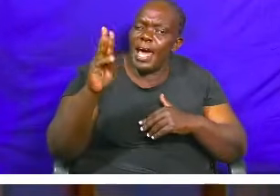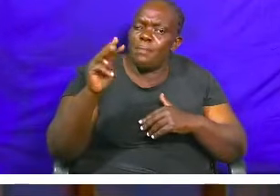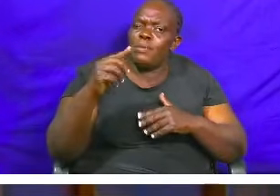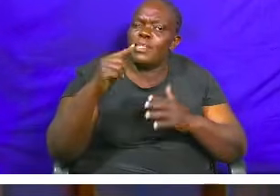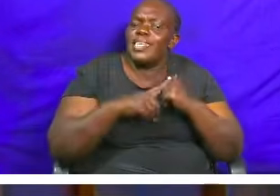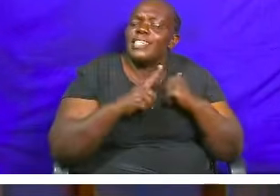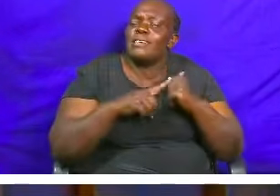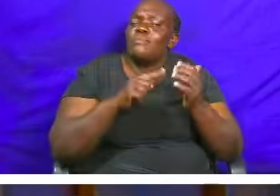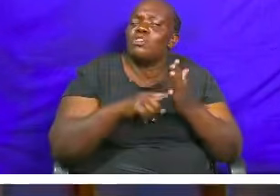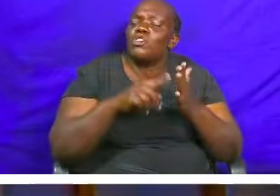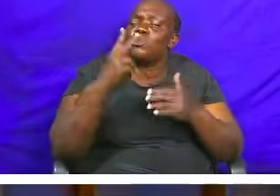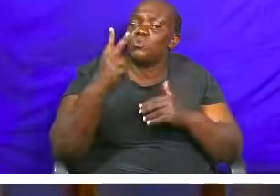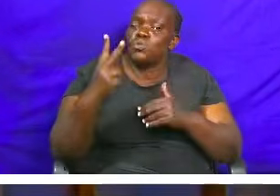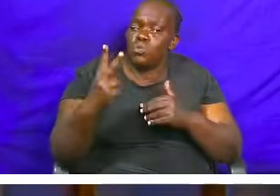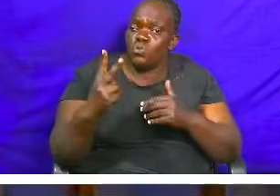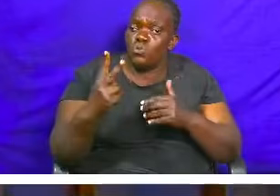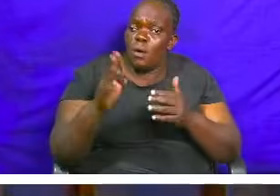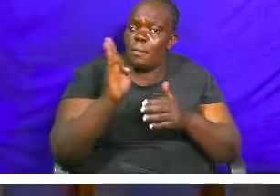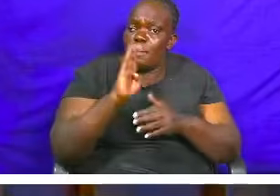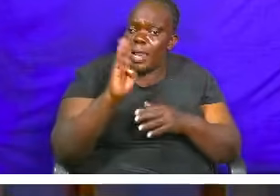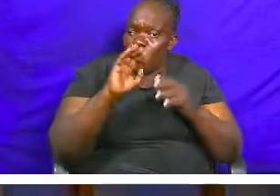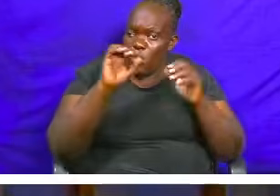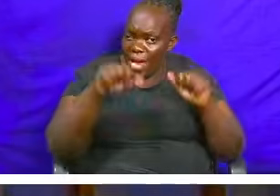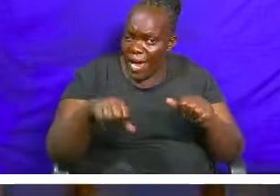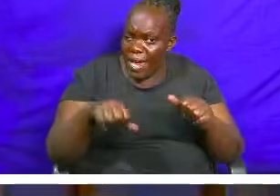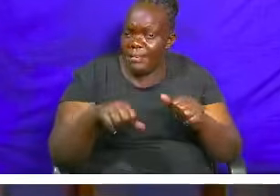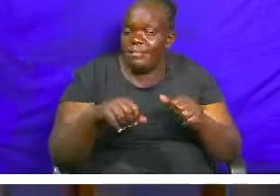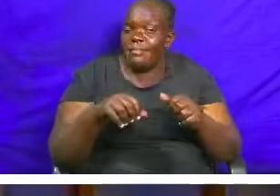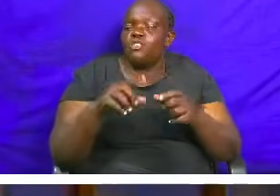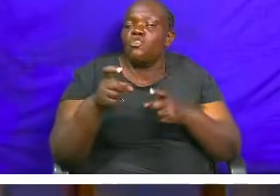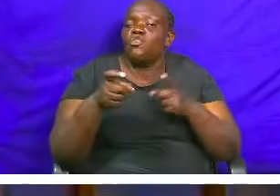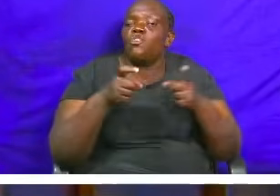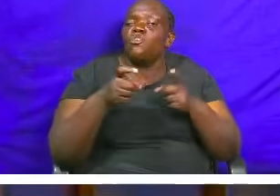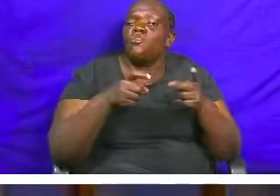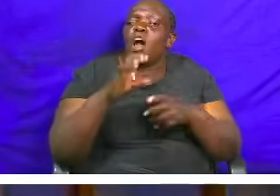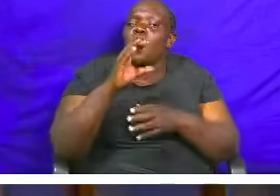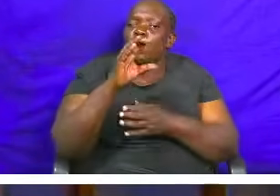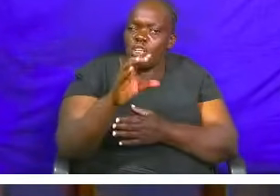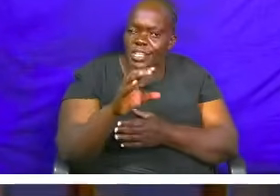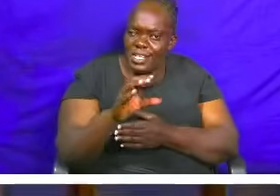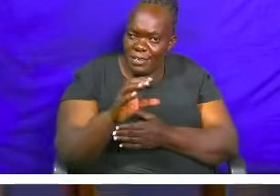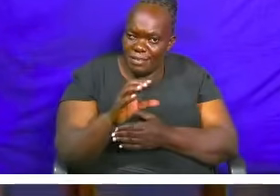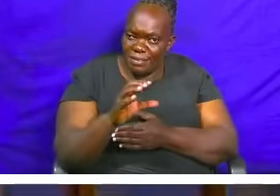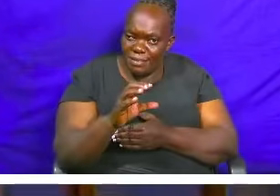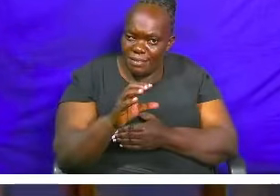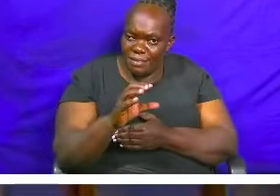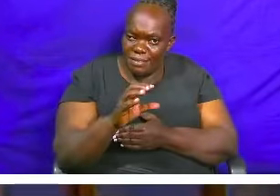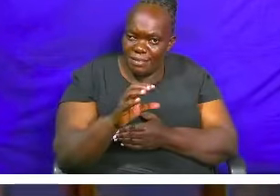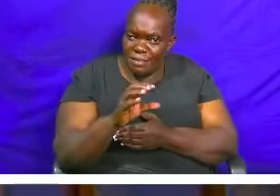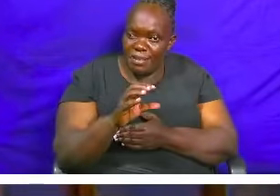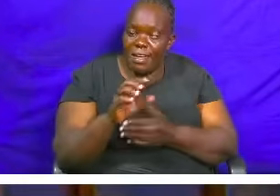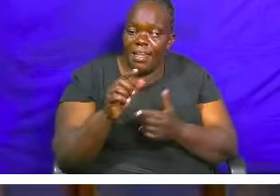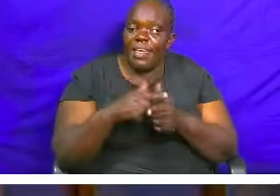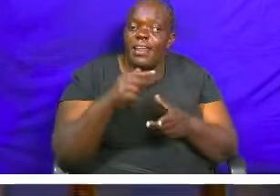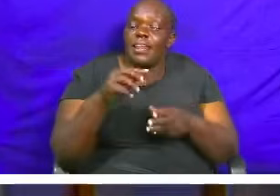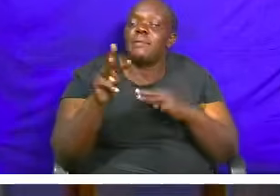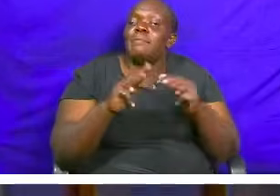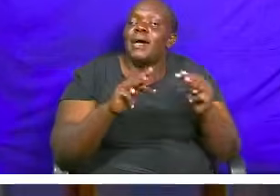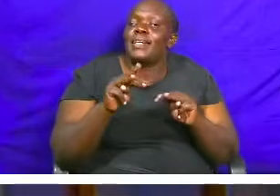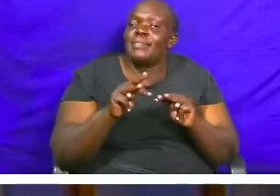billion so that we can stabilize prices. And then, of course, you know very well